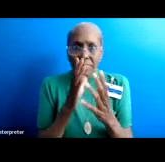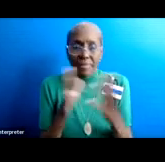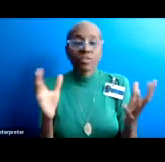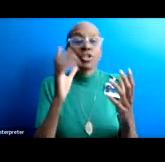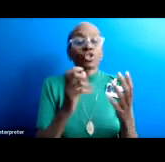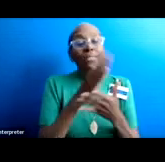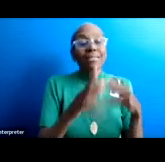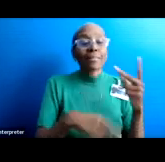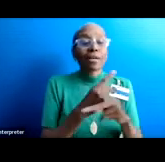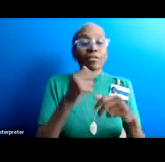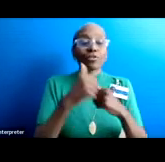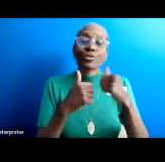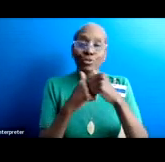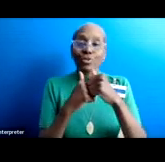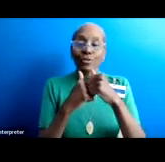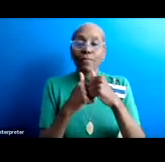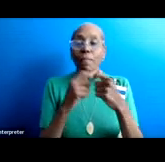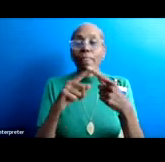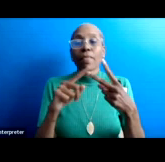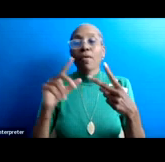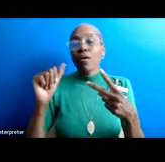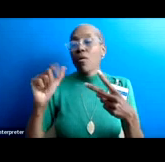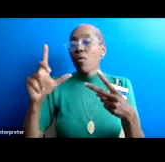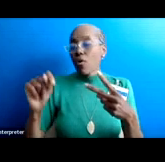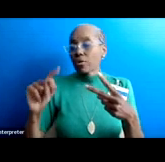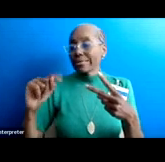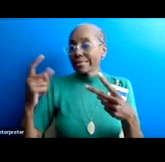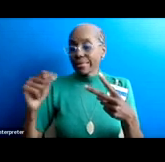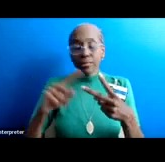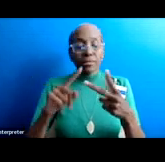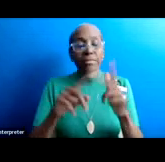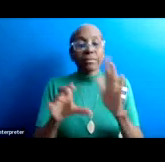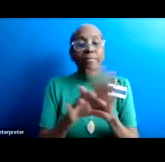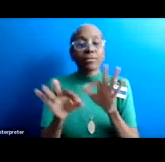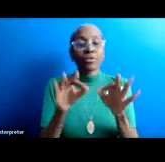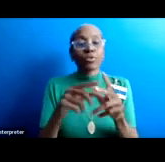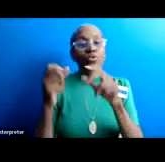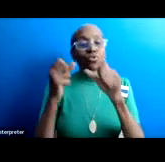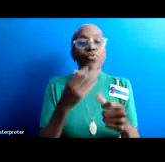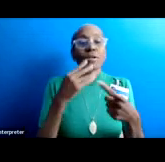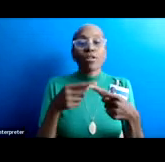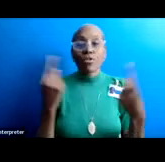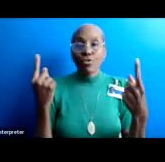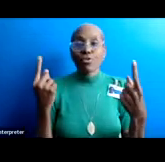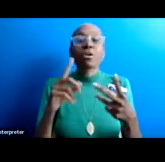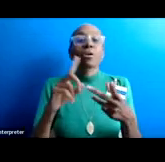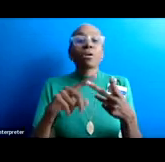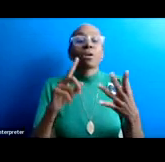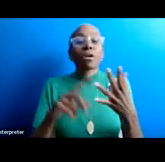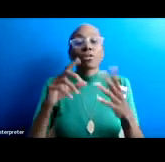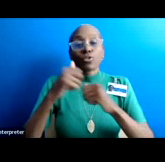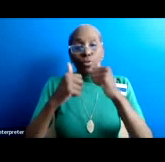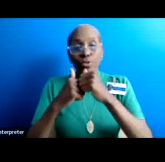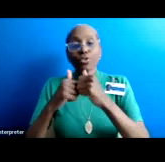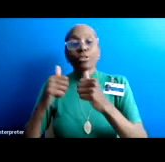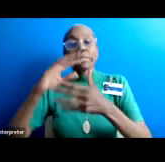should have some kind of structure. They should have alt text and image descriptions, strong color contrast, structured